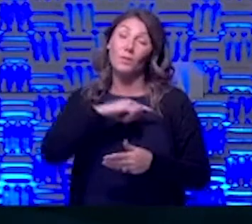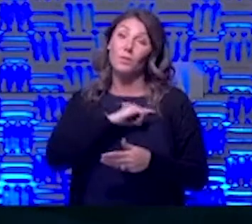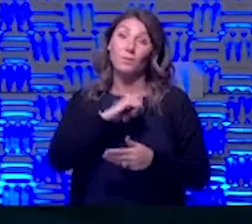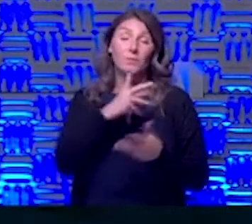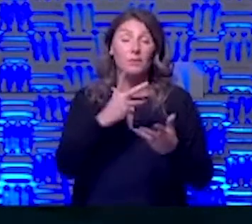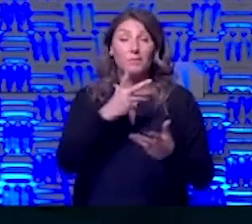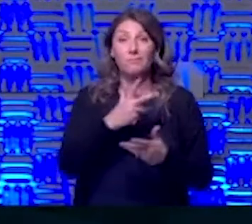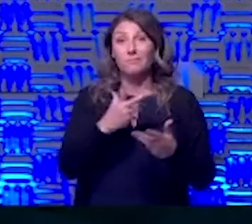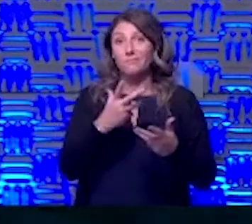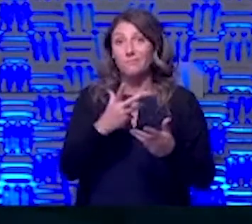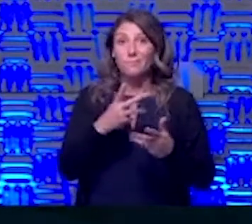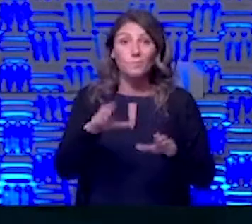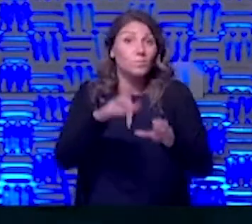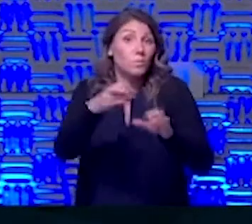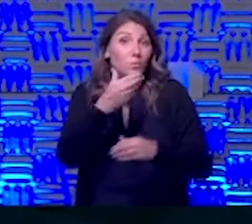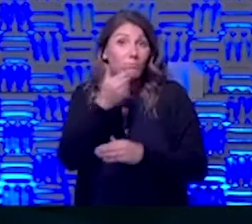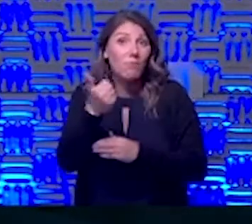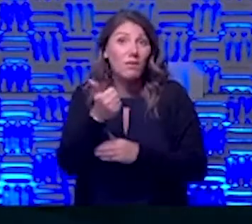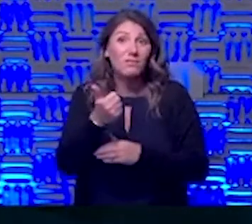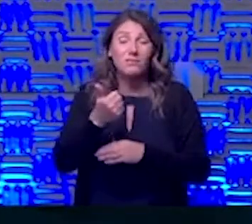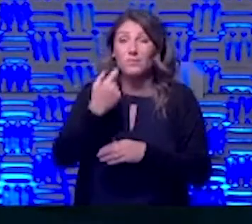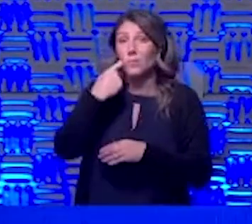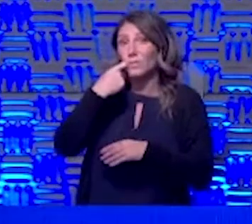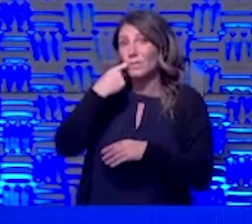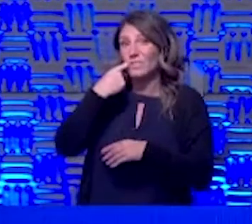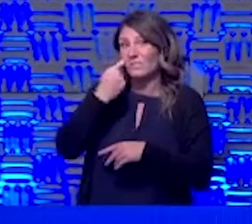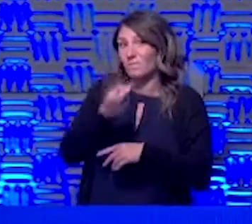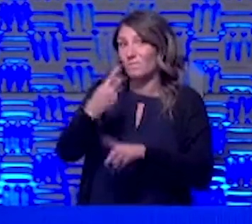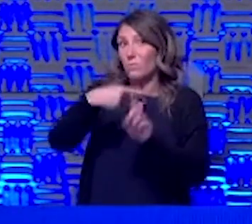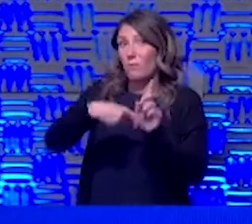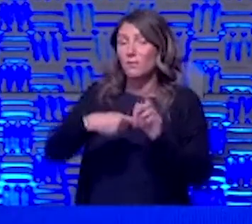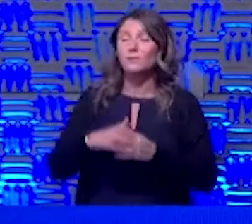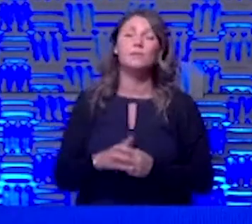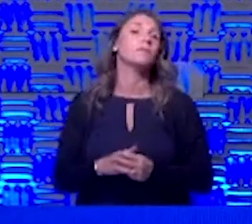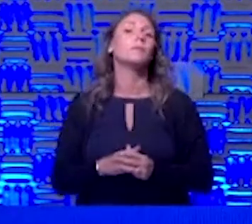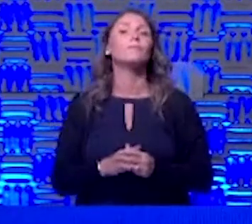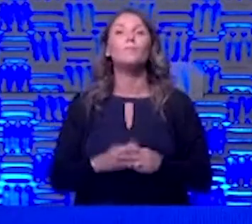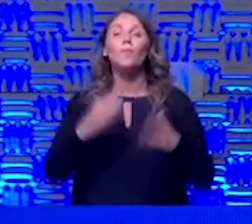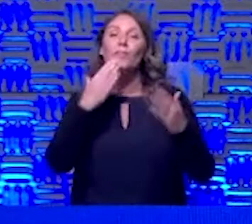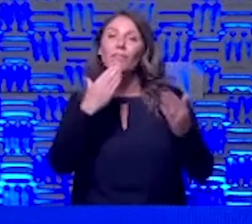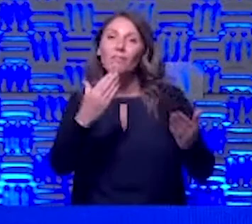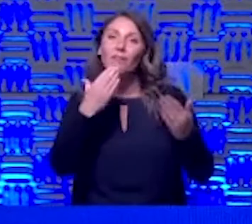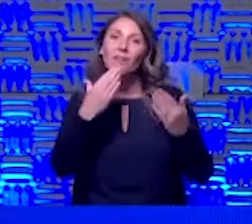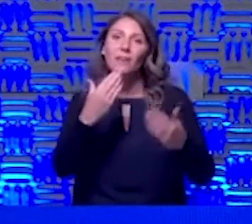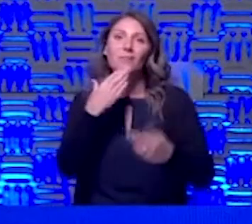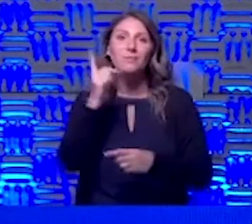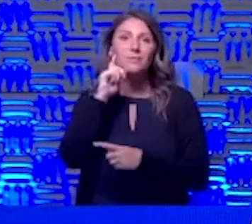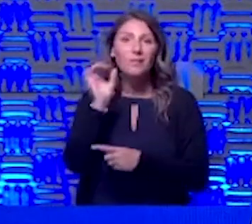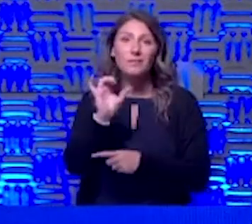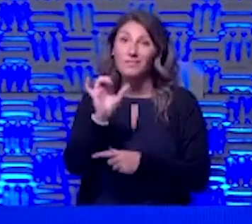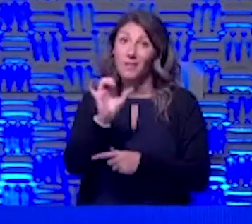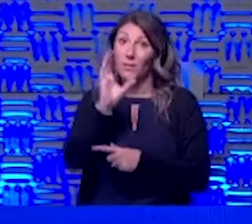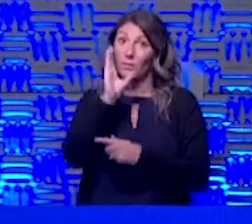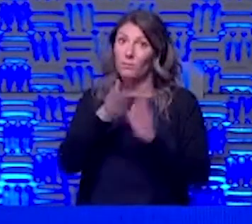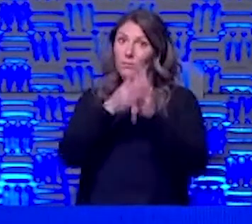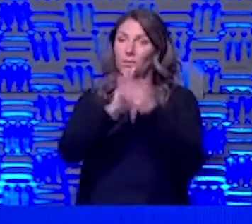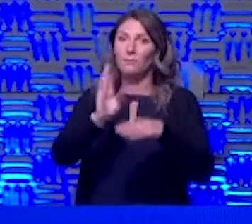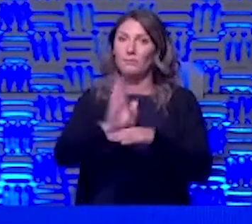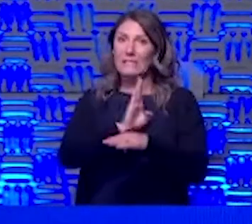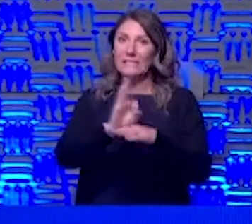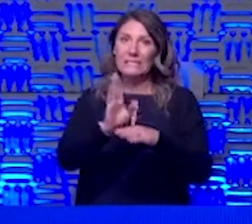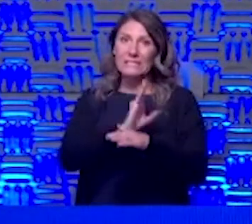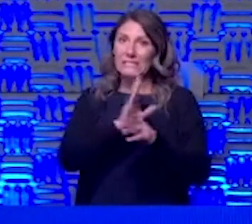COVID in the past few months. Well, and thank you for the good work. It does sound like you're going to be busy up there. Good luck on the nursing